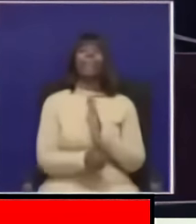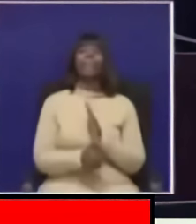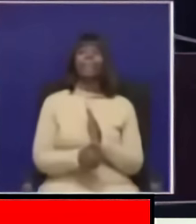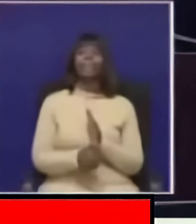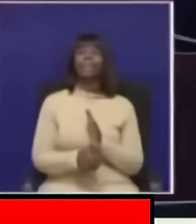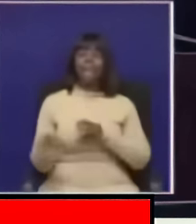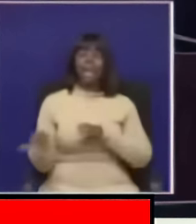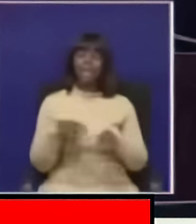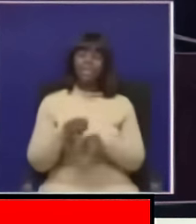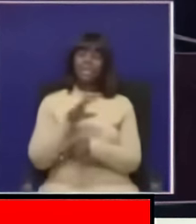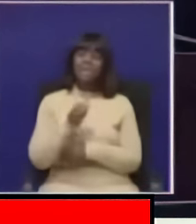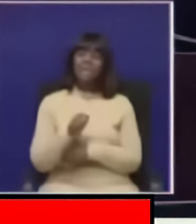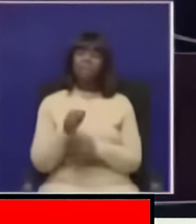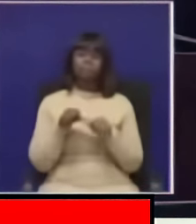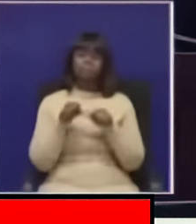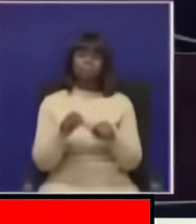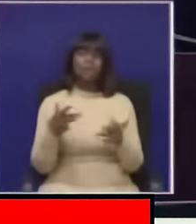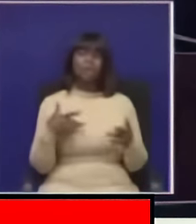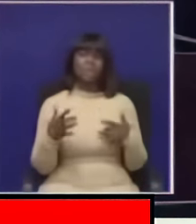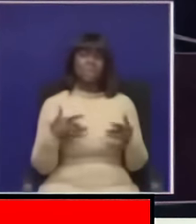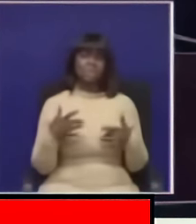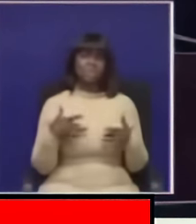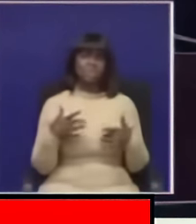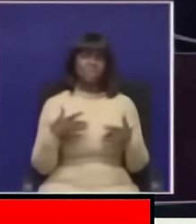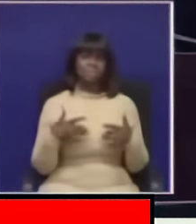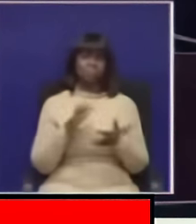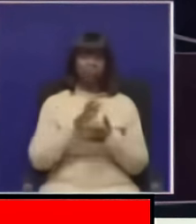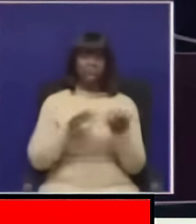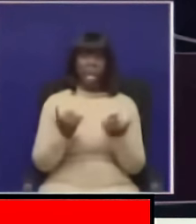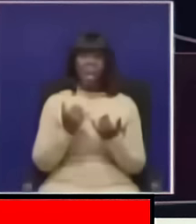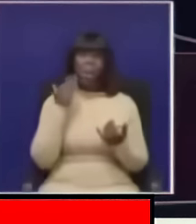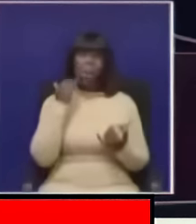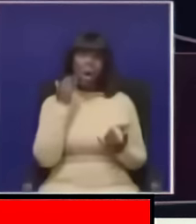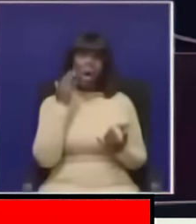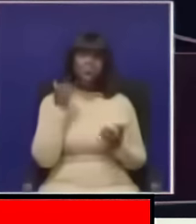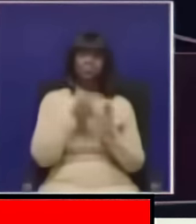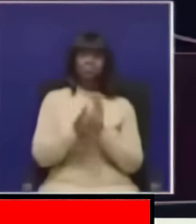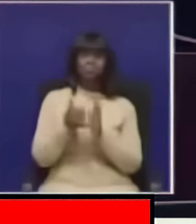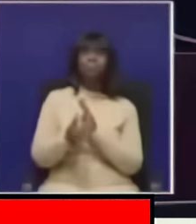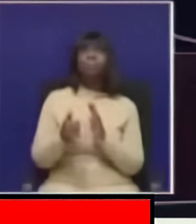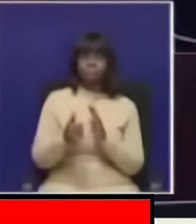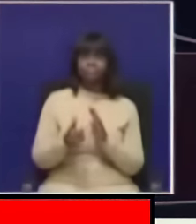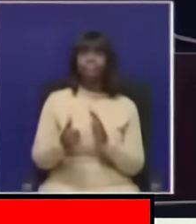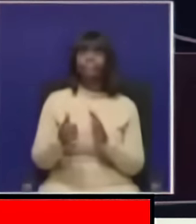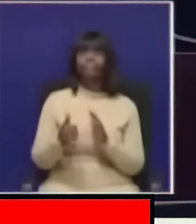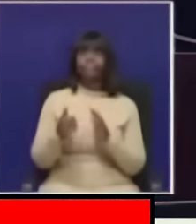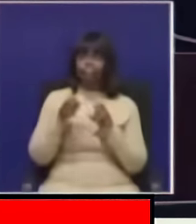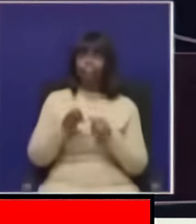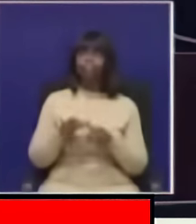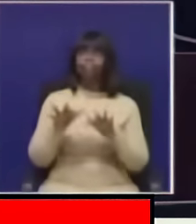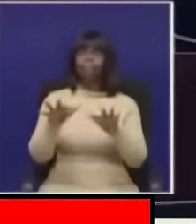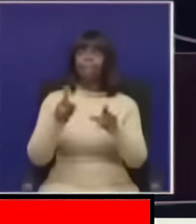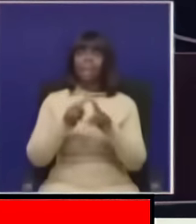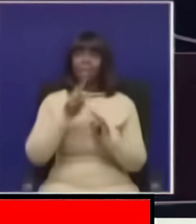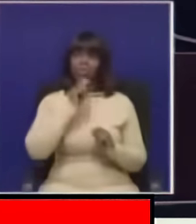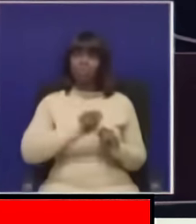ActionSA remains gravely concerned that while discredited narratives like white genocide continue to dominate some public discourse, the real war